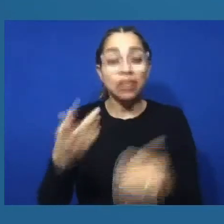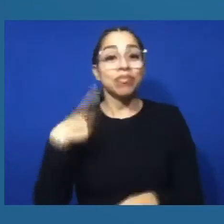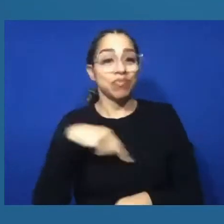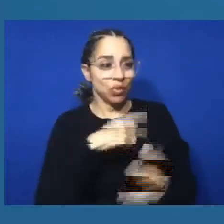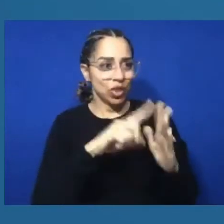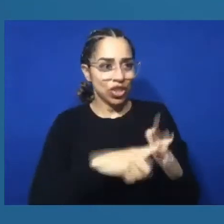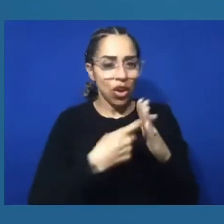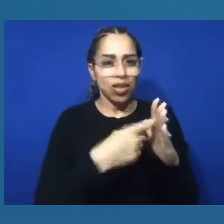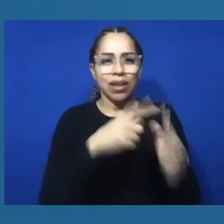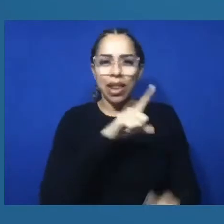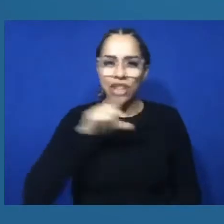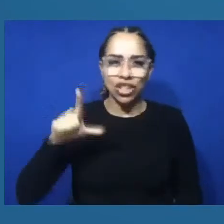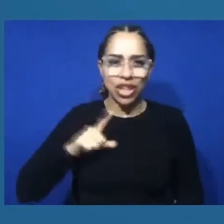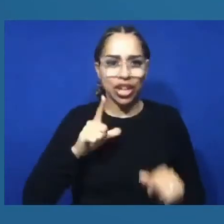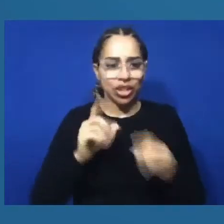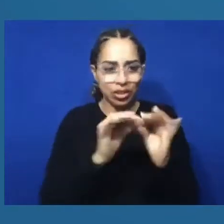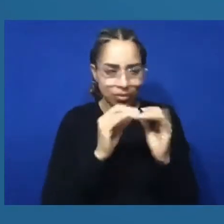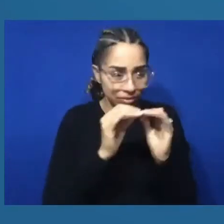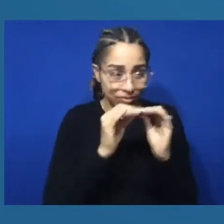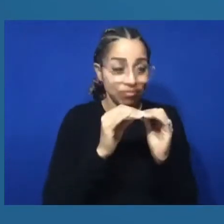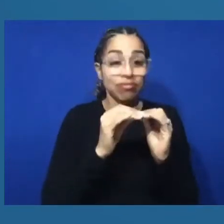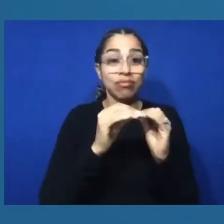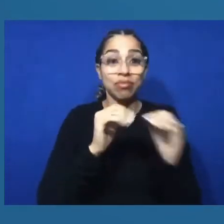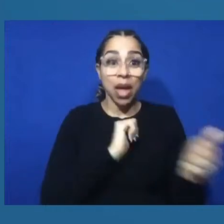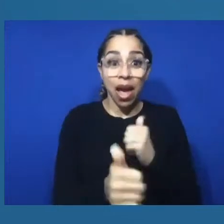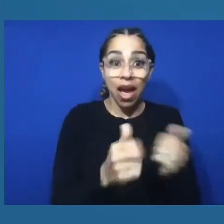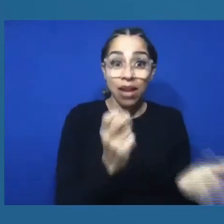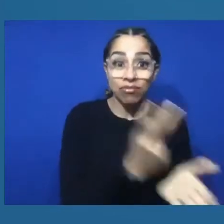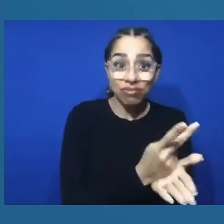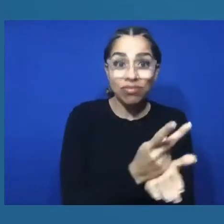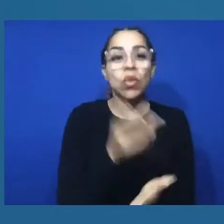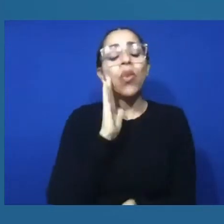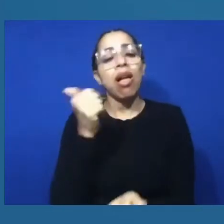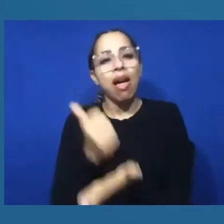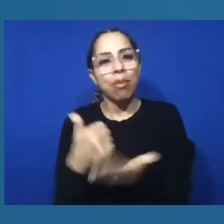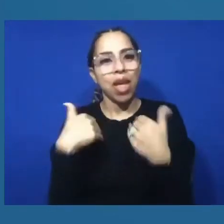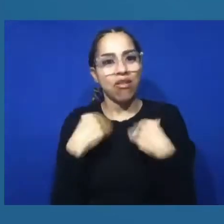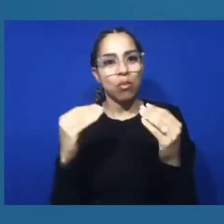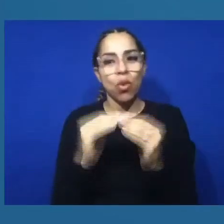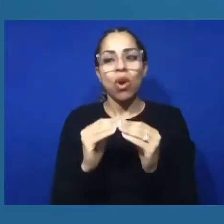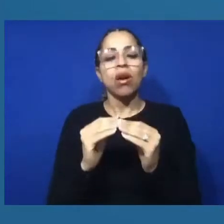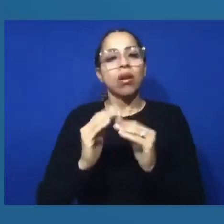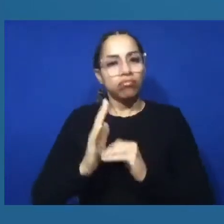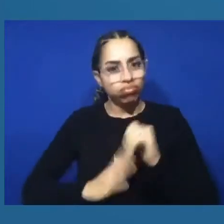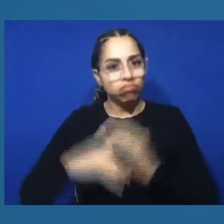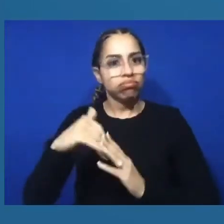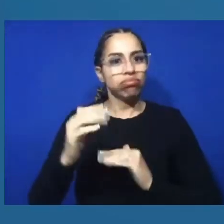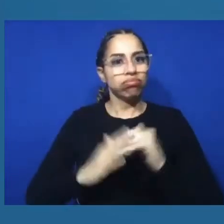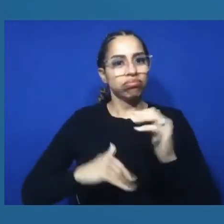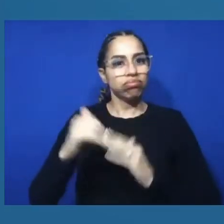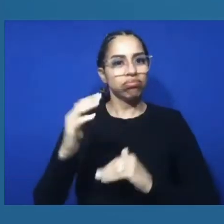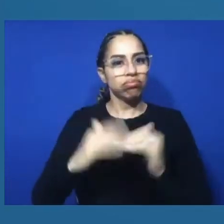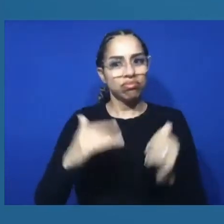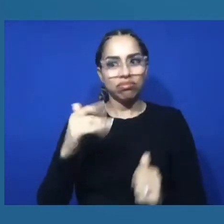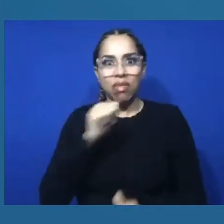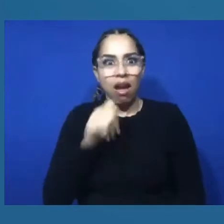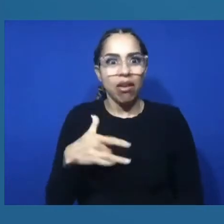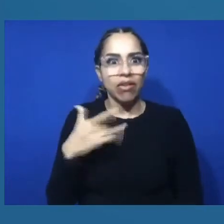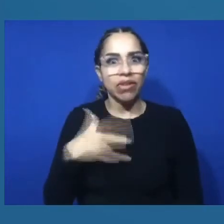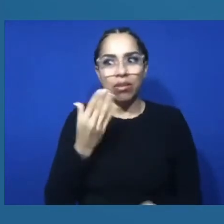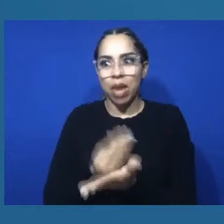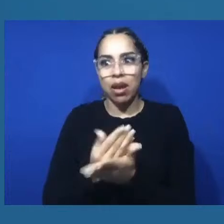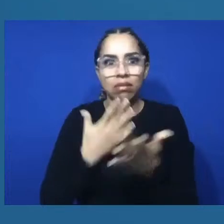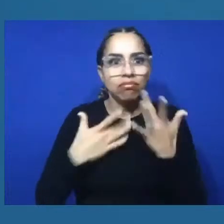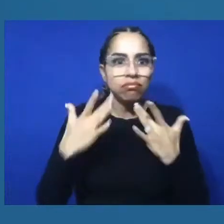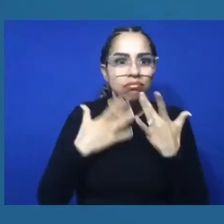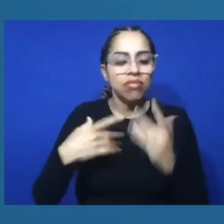just gives them a little breathing room. And that's all they're asking for. Just give us a chance to get our head above water, and that's why I'm really proud of the work that you're